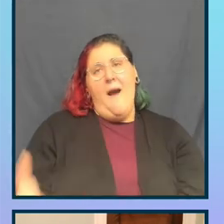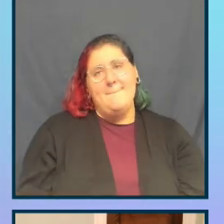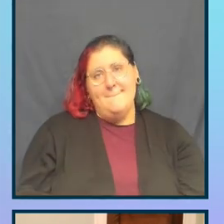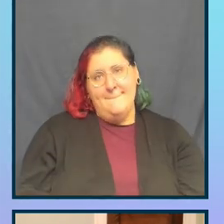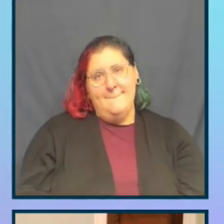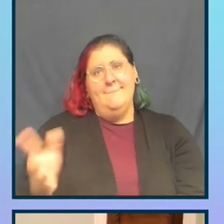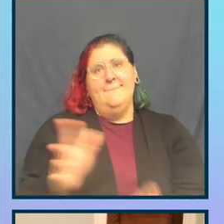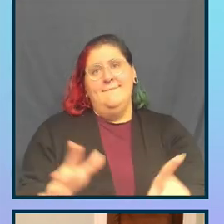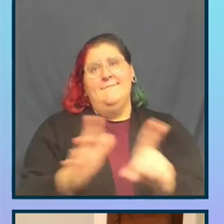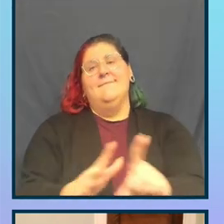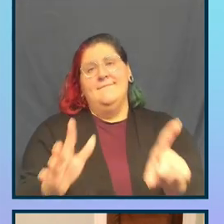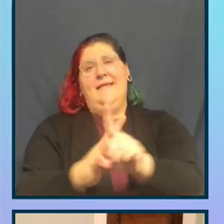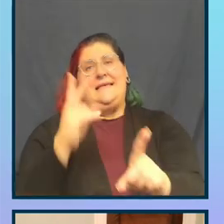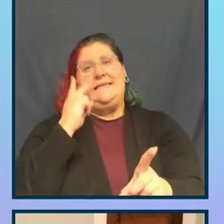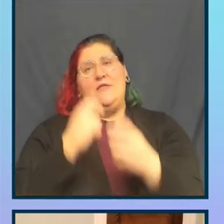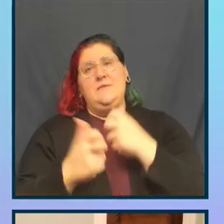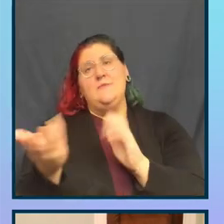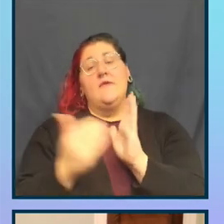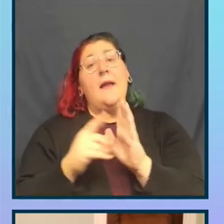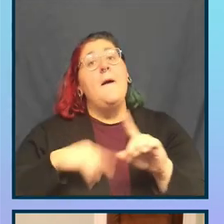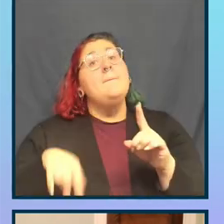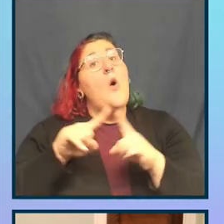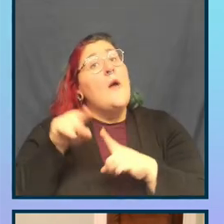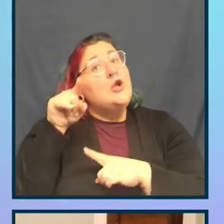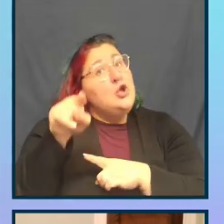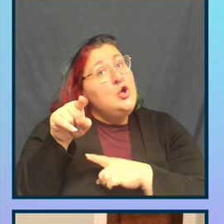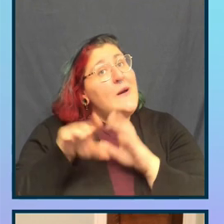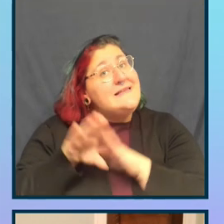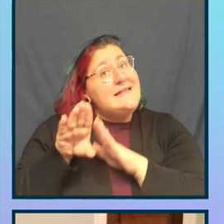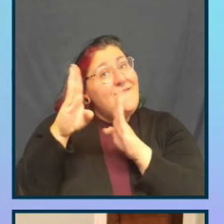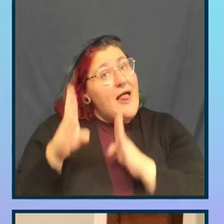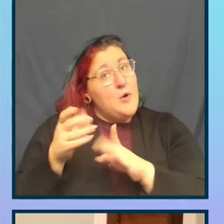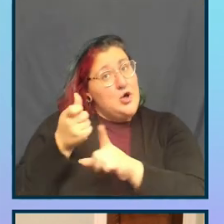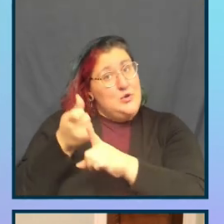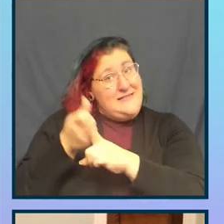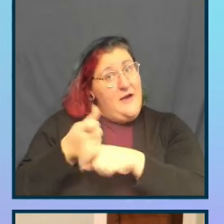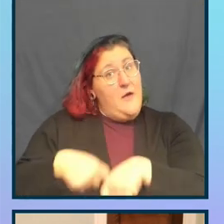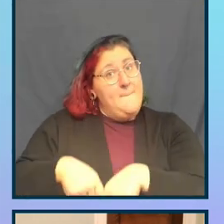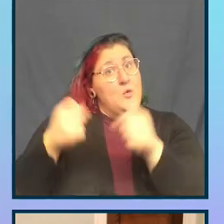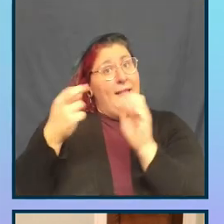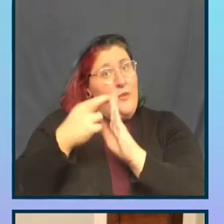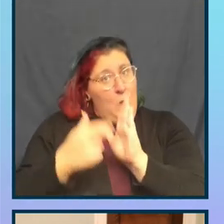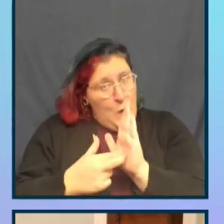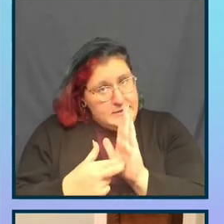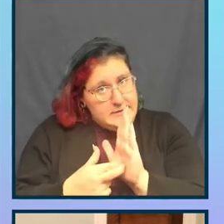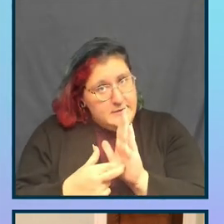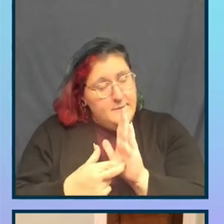of HTML and you use invalid tags, you're much more likely to create inaccessible